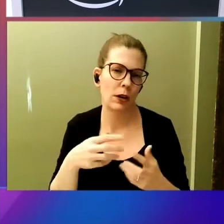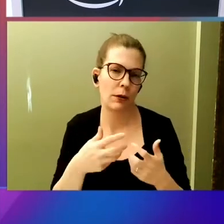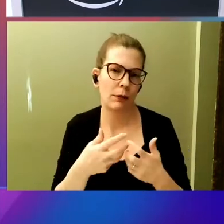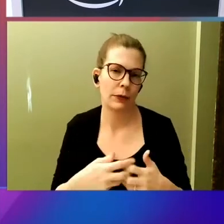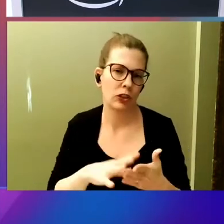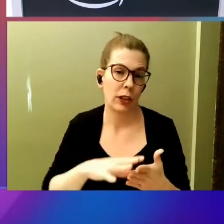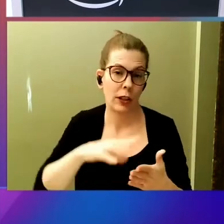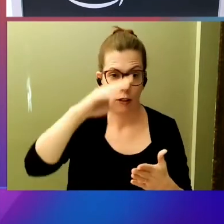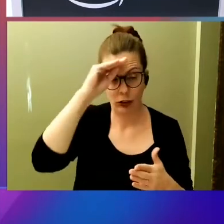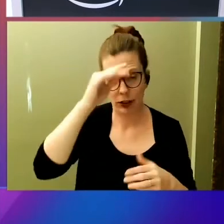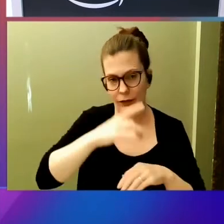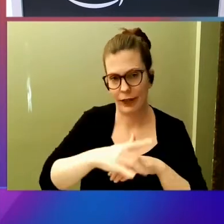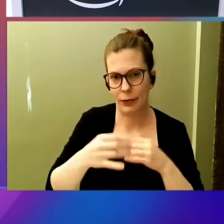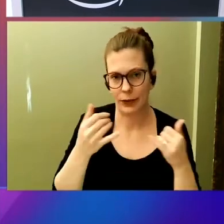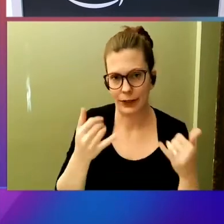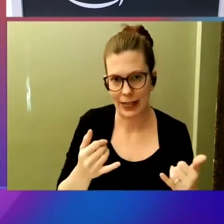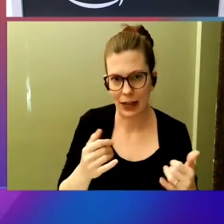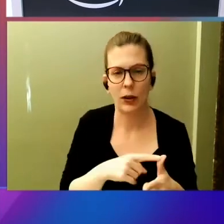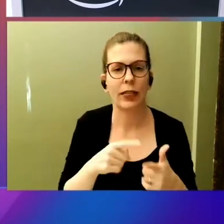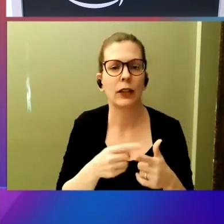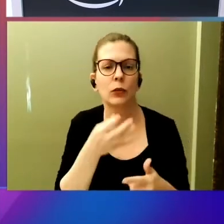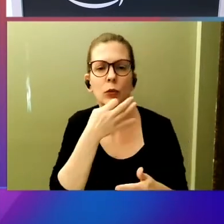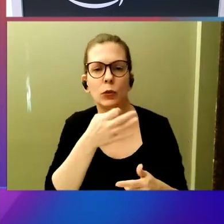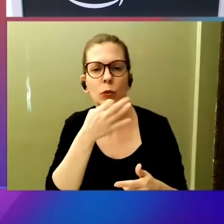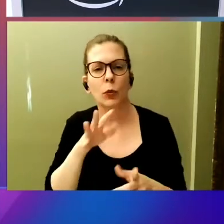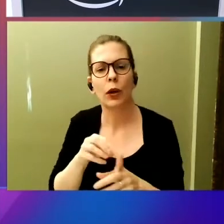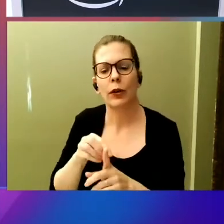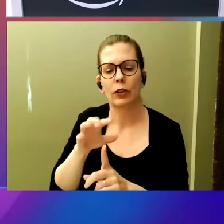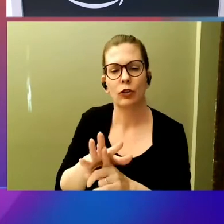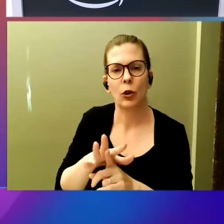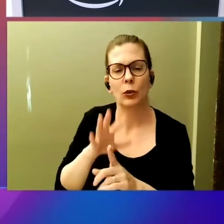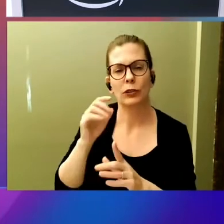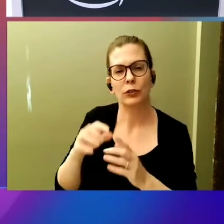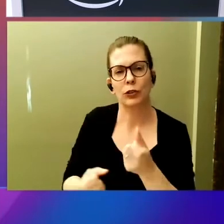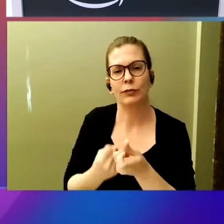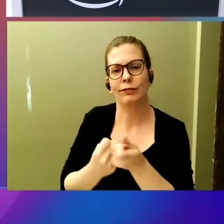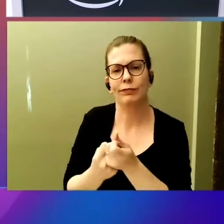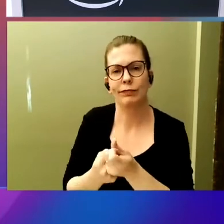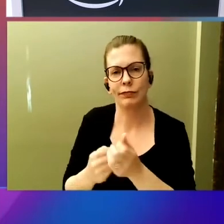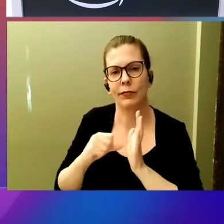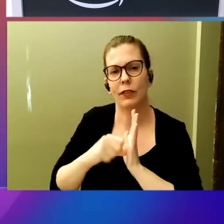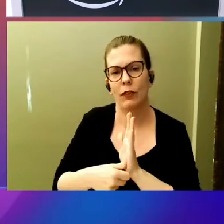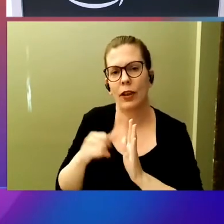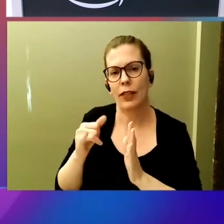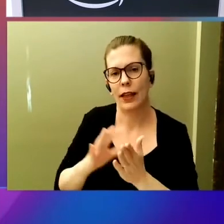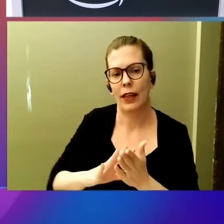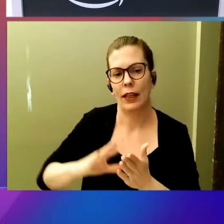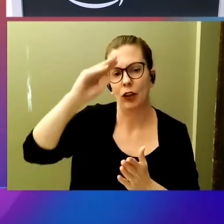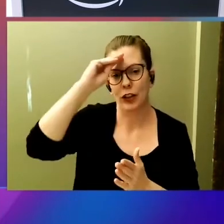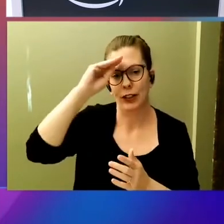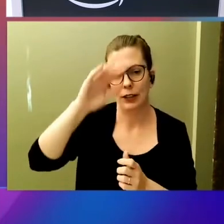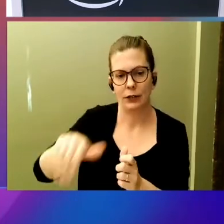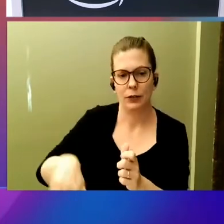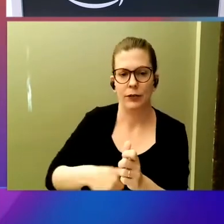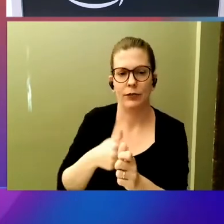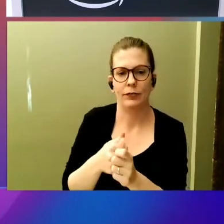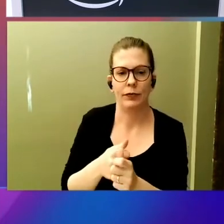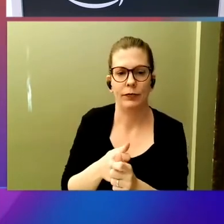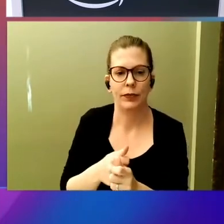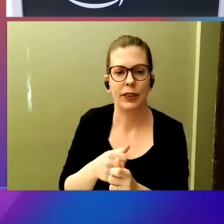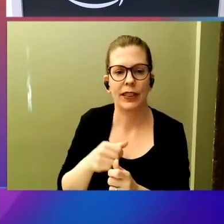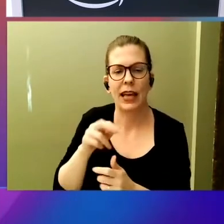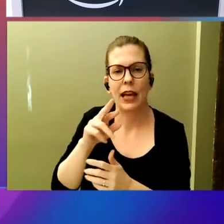we will have Introduction to Reinforcement Learning, which is the power behind AWS DeepRacer.